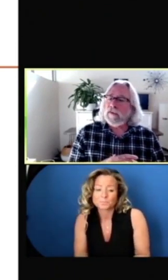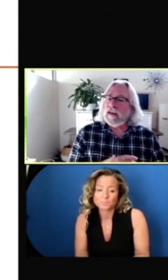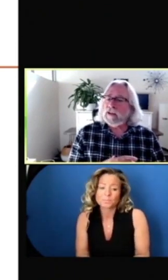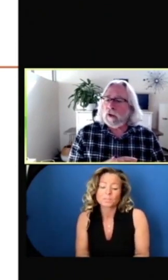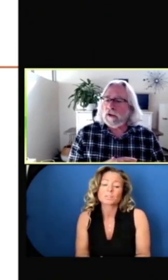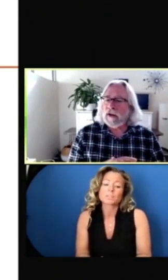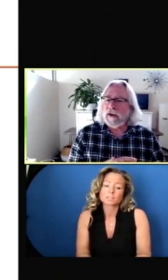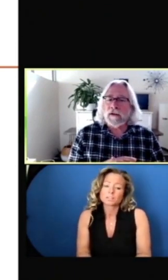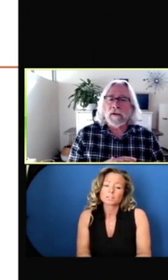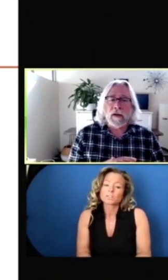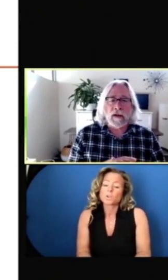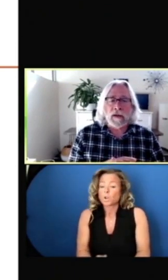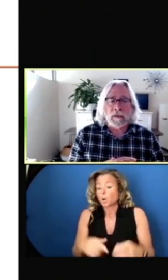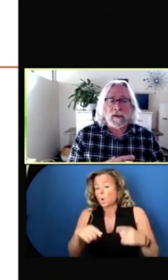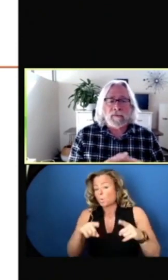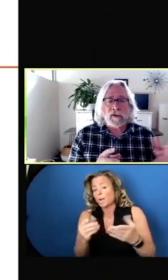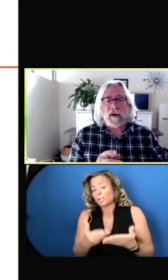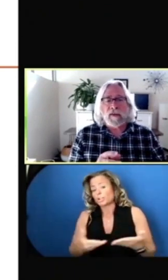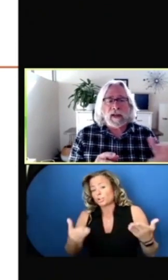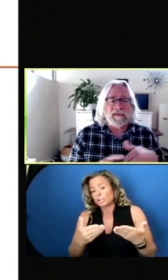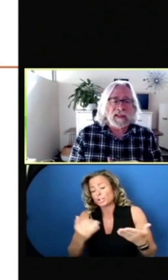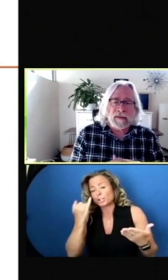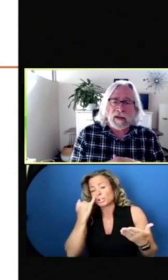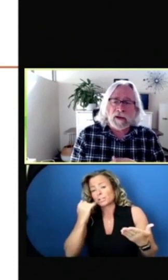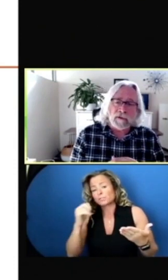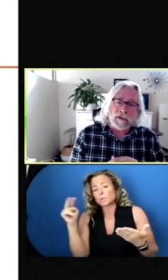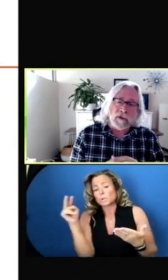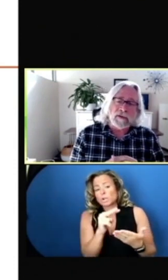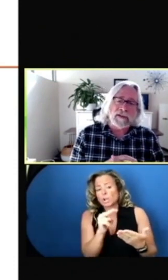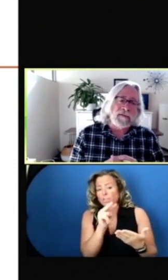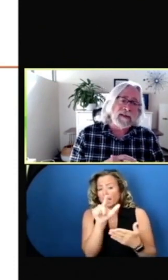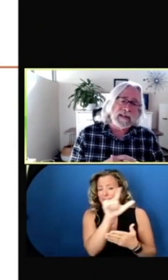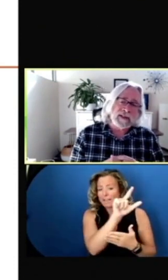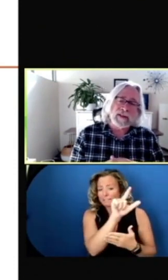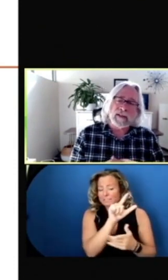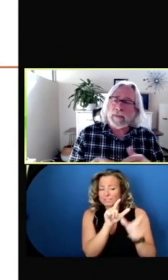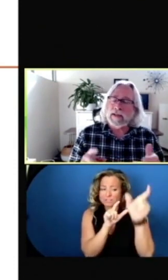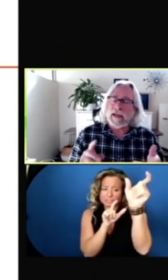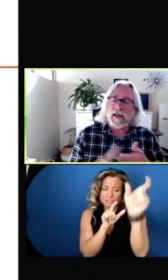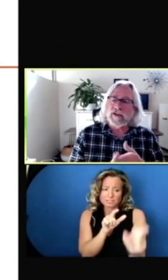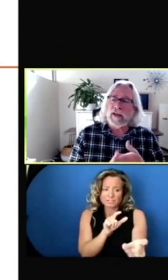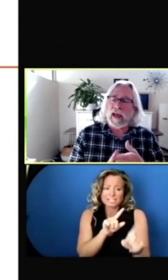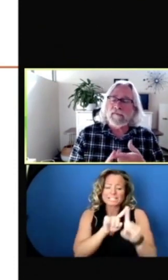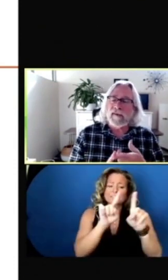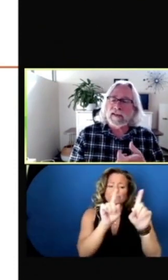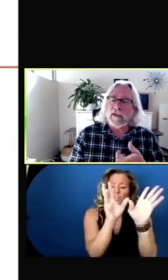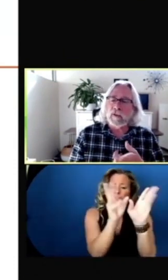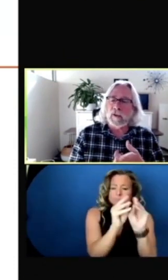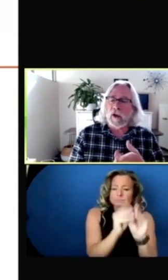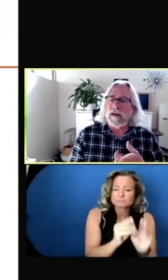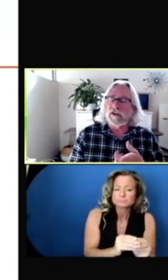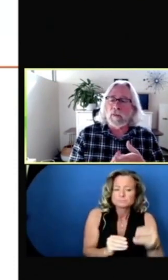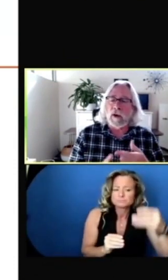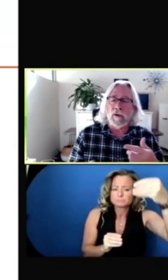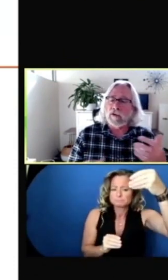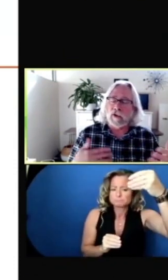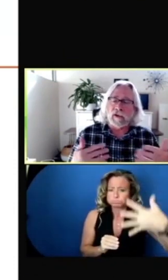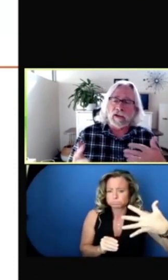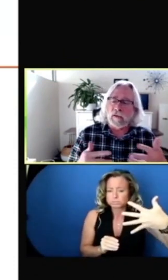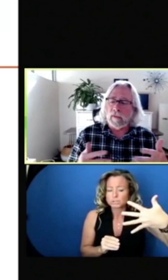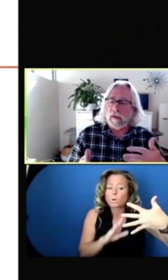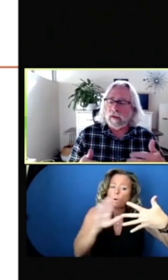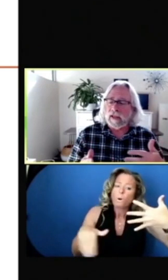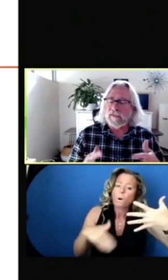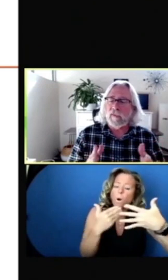So a few things while you're here. If you look on the left side there, you'll note there's different session types, connection cafes. Those will all be tomorrow. Those are